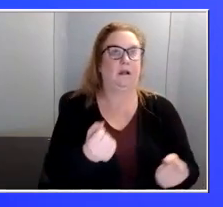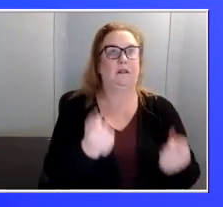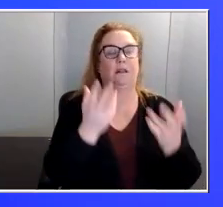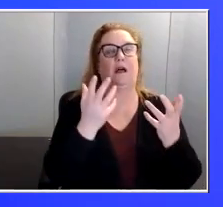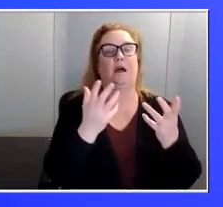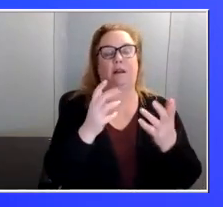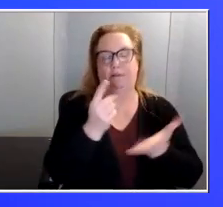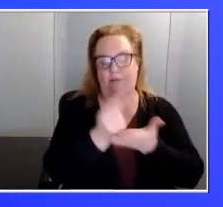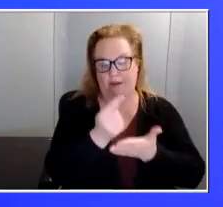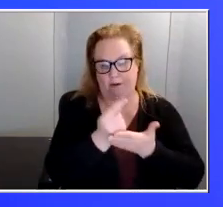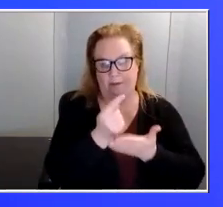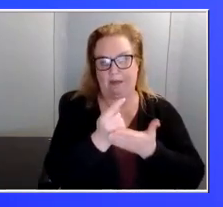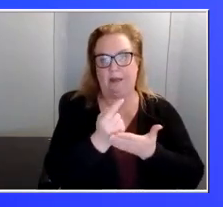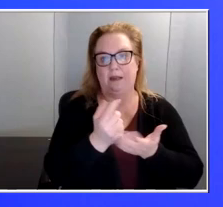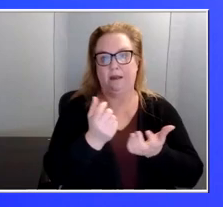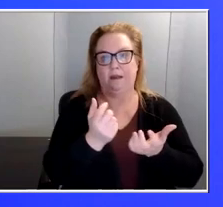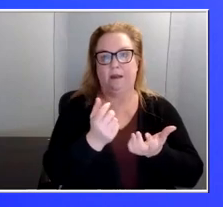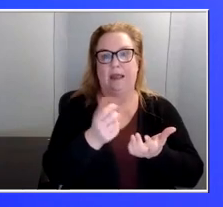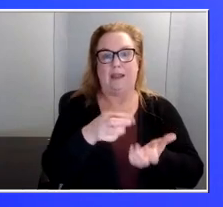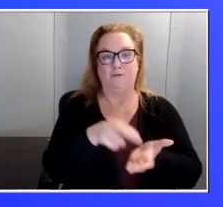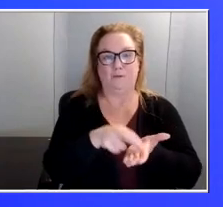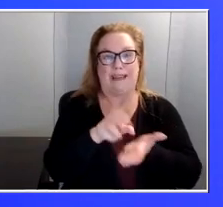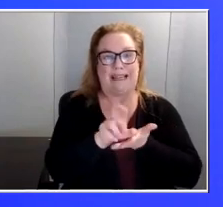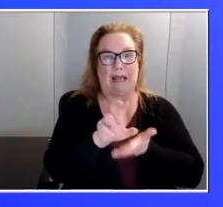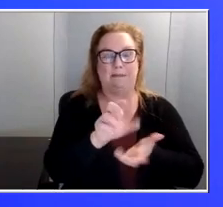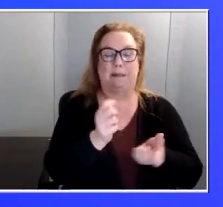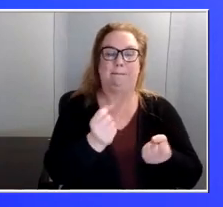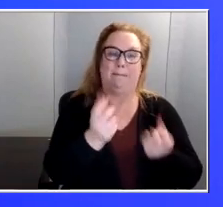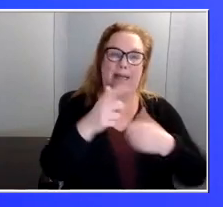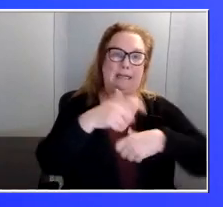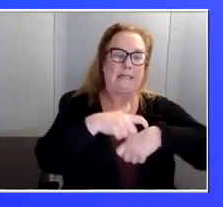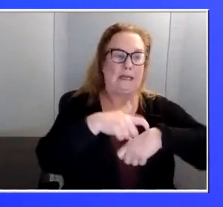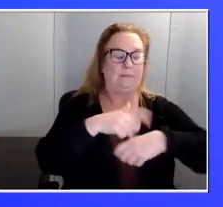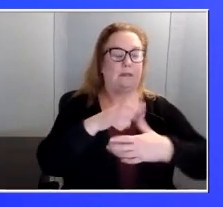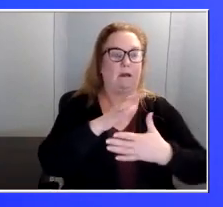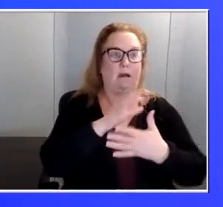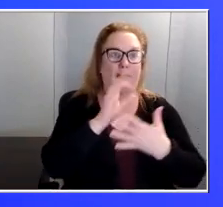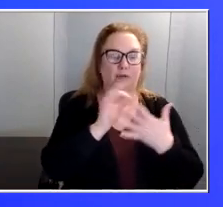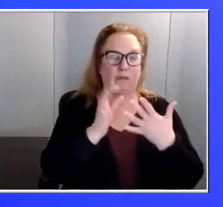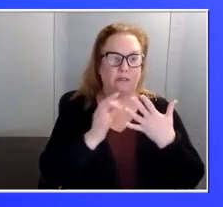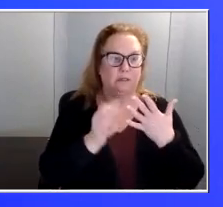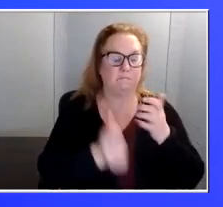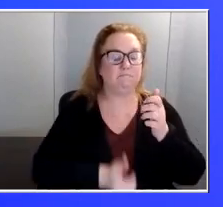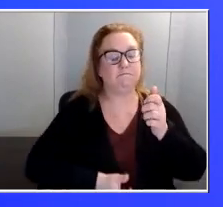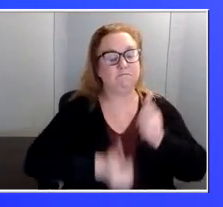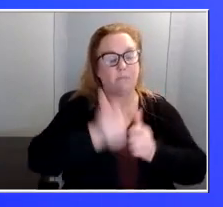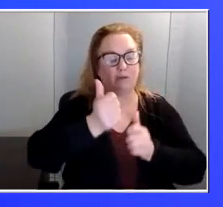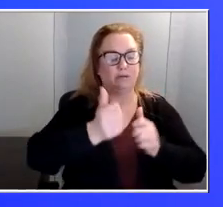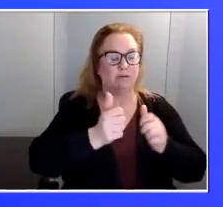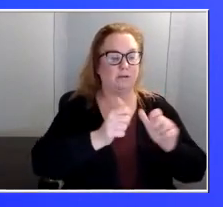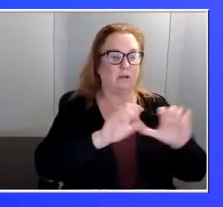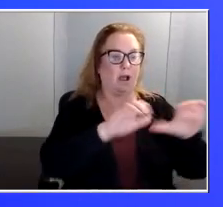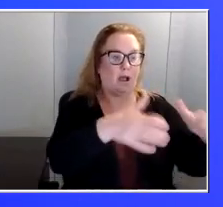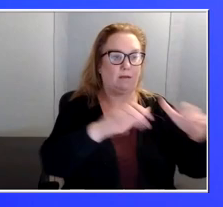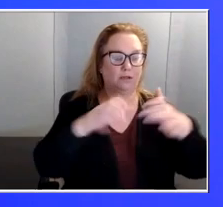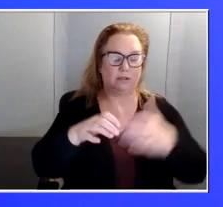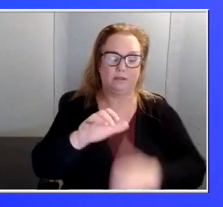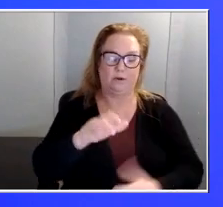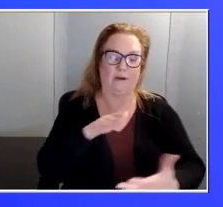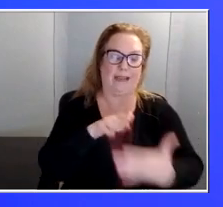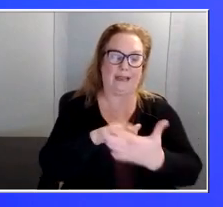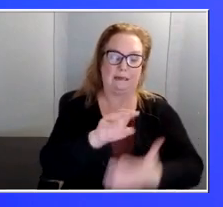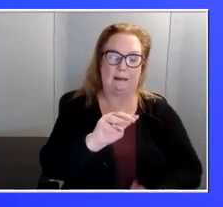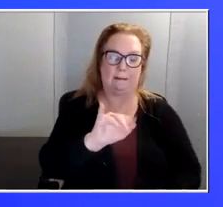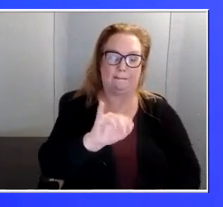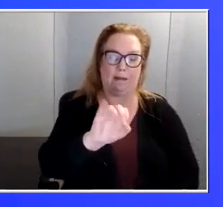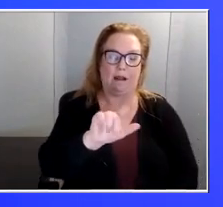and they relapse multiple times on many options, and most likely the major classes of therapy for anti-myeloma, like the immune